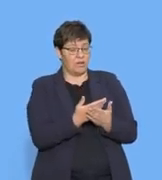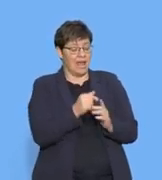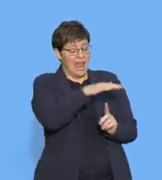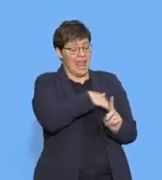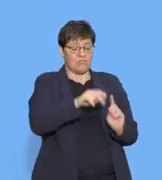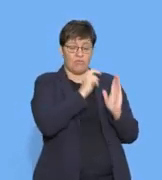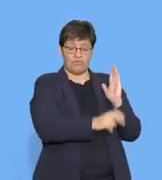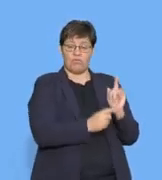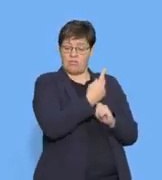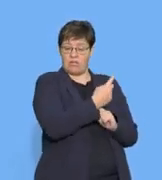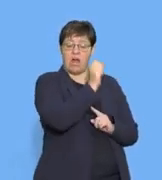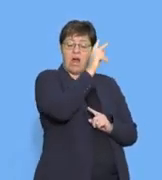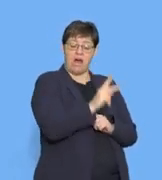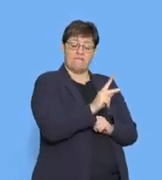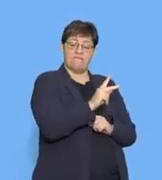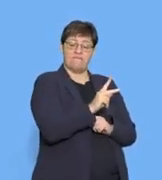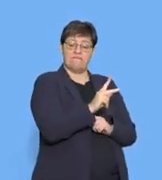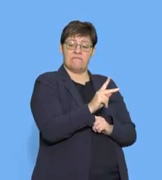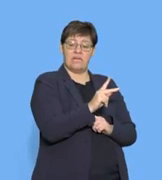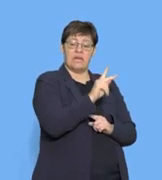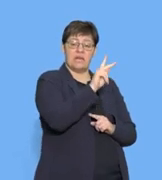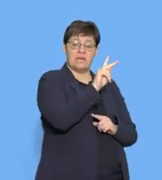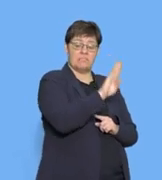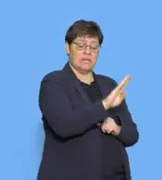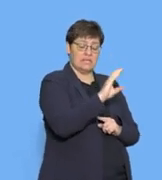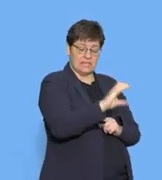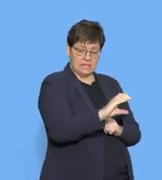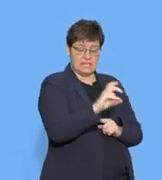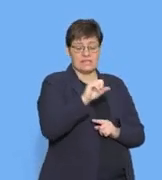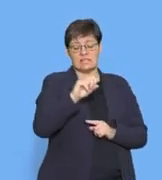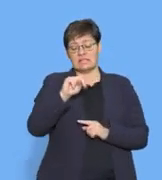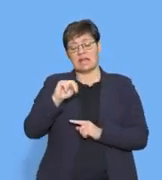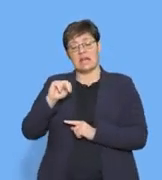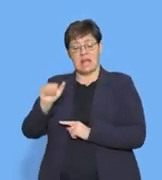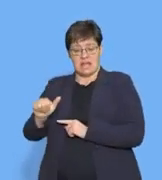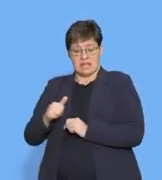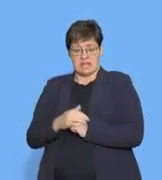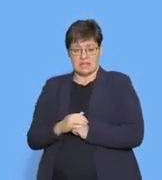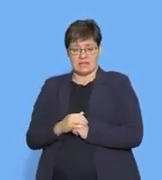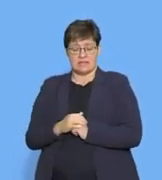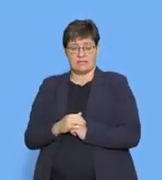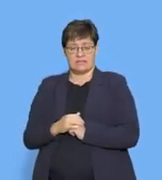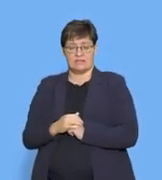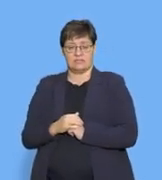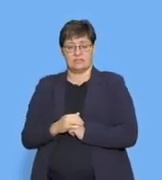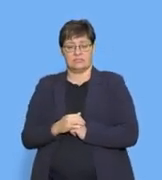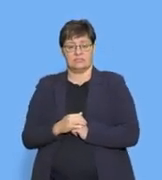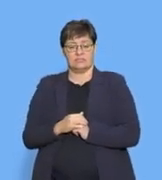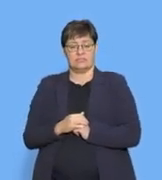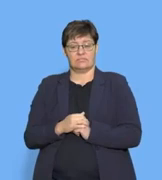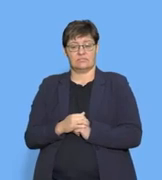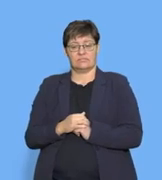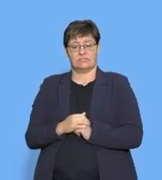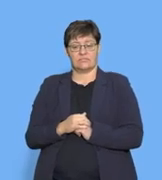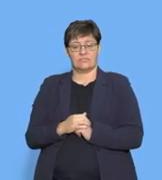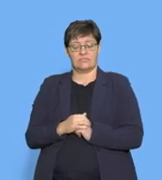So, we've proved one case of the area rule, half AB the area of triangle ABC is